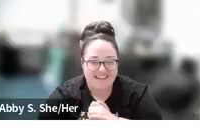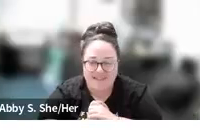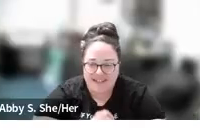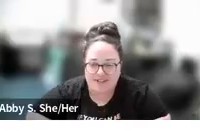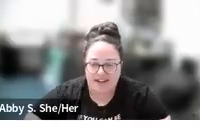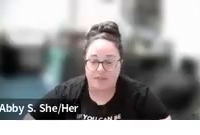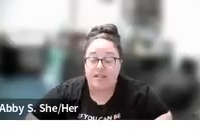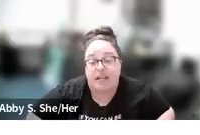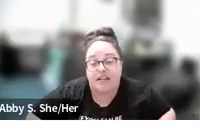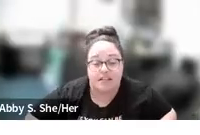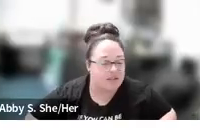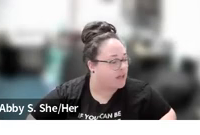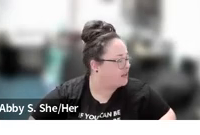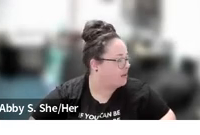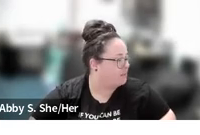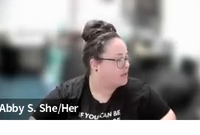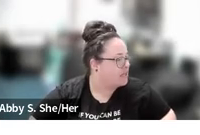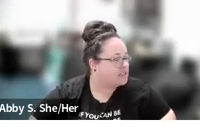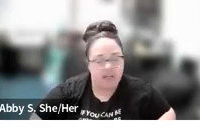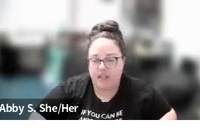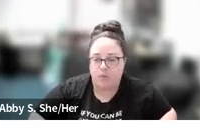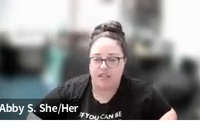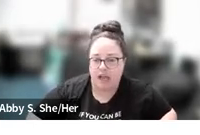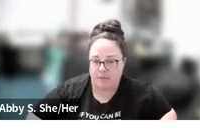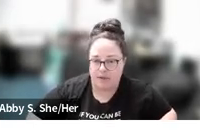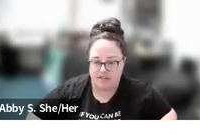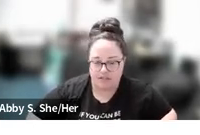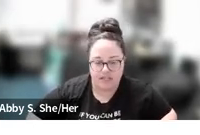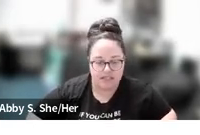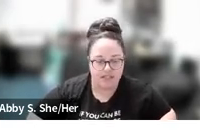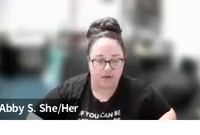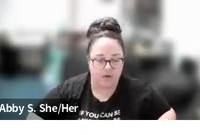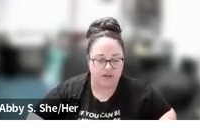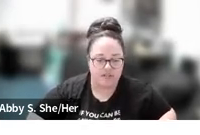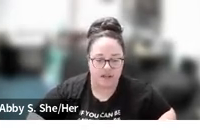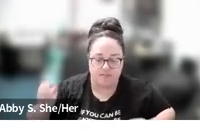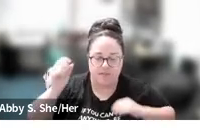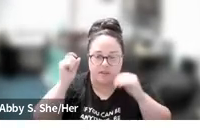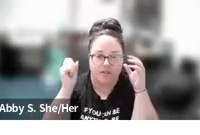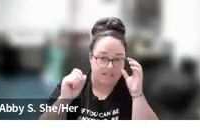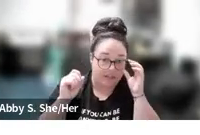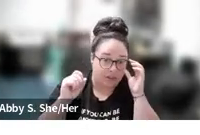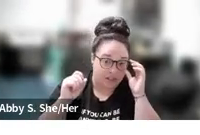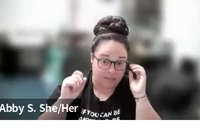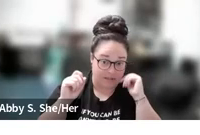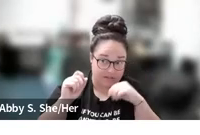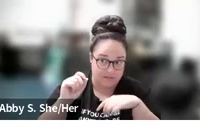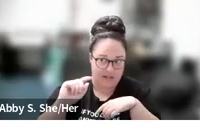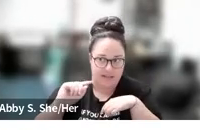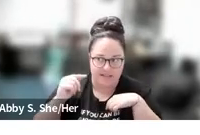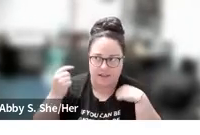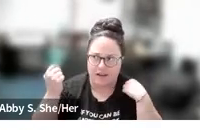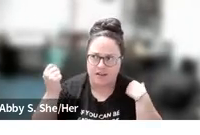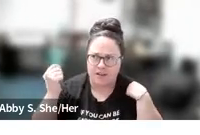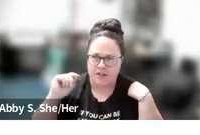Yeah, they just have to be extra. A stylus, so that is kind of like what the Apple Pencil is. Like, or there's some other ones that look like pencils,